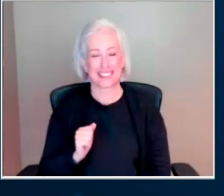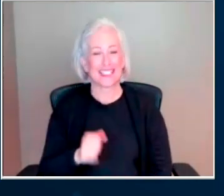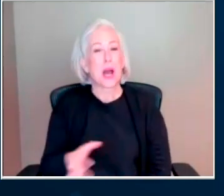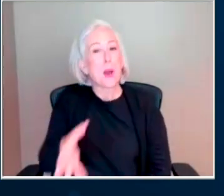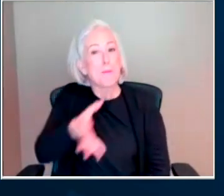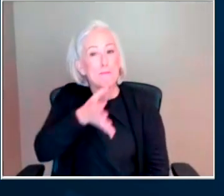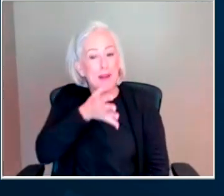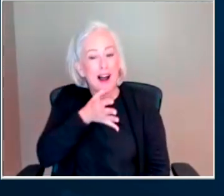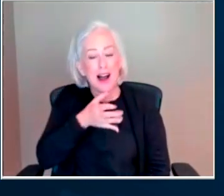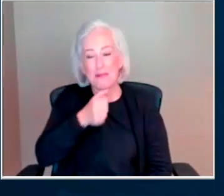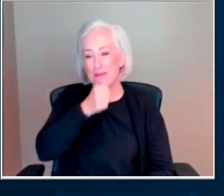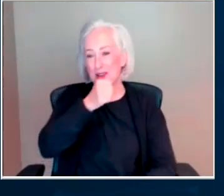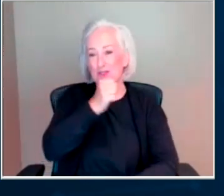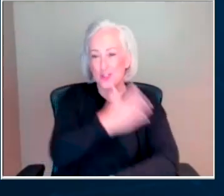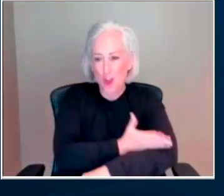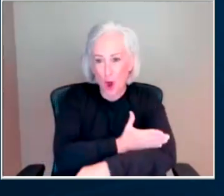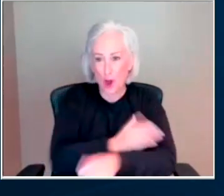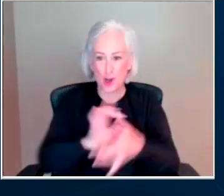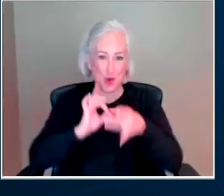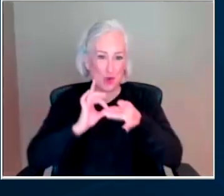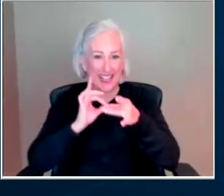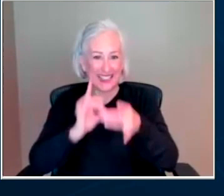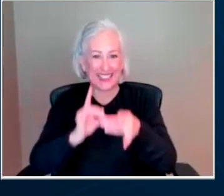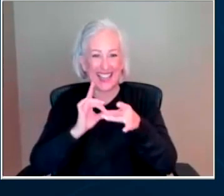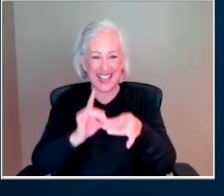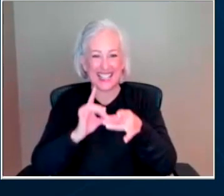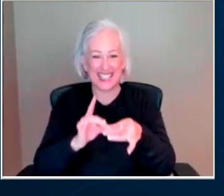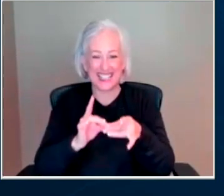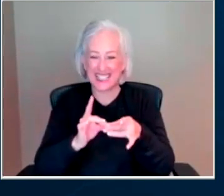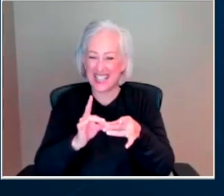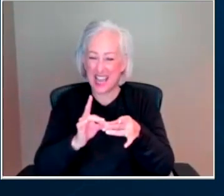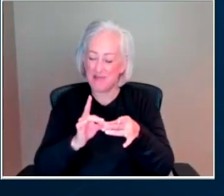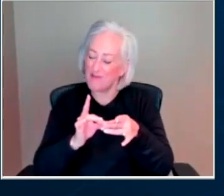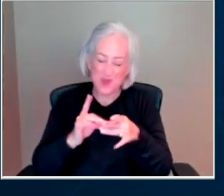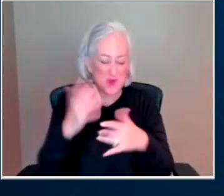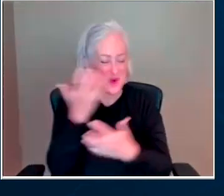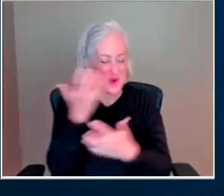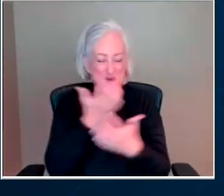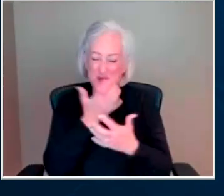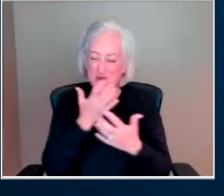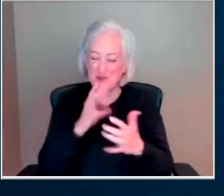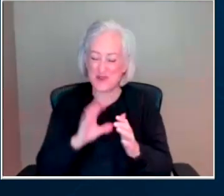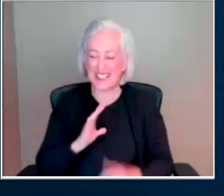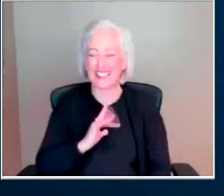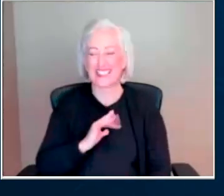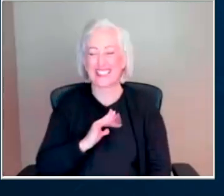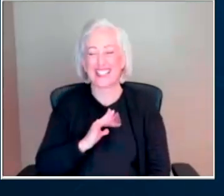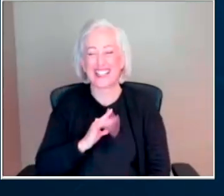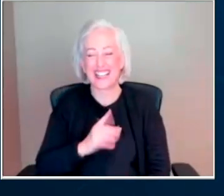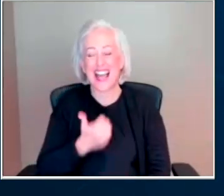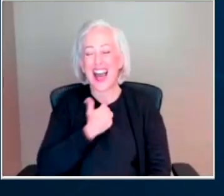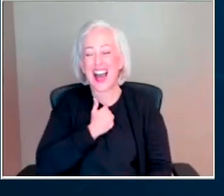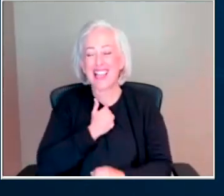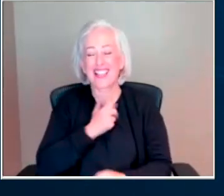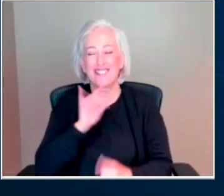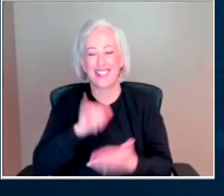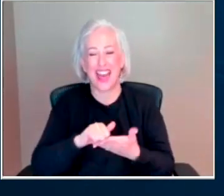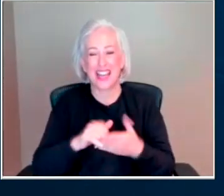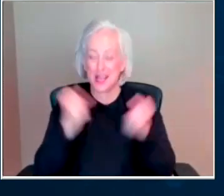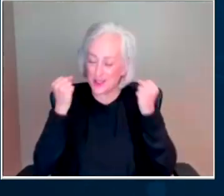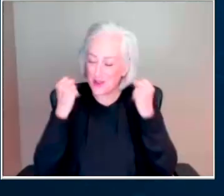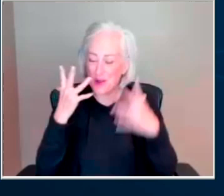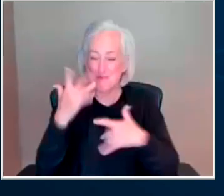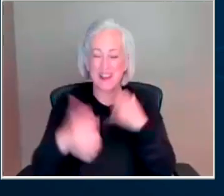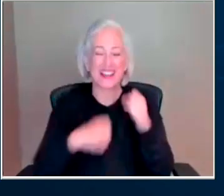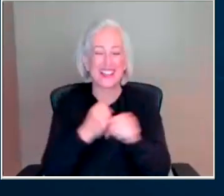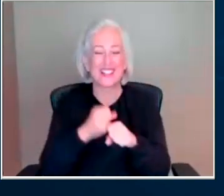mom-daughter relationship is front and center. I love this. Okay, good. So many more years of all of this nonsense.